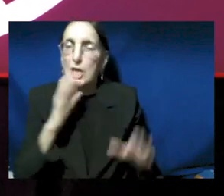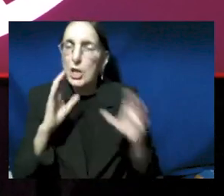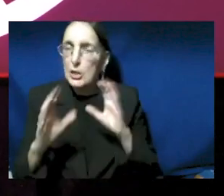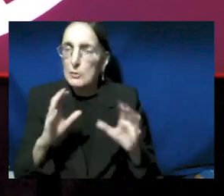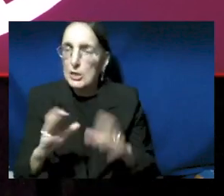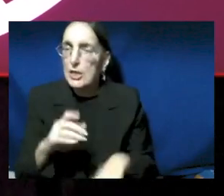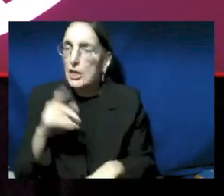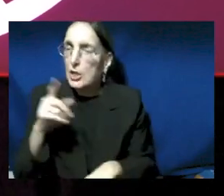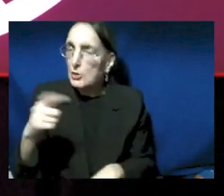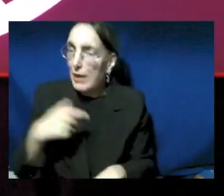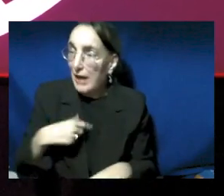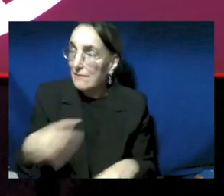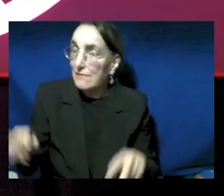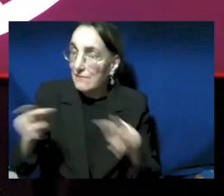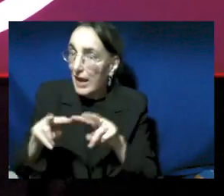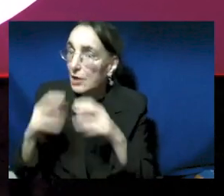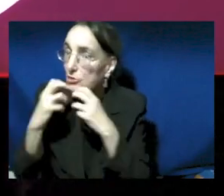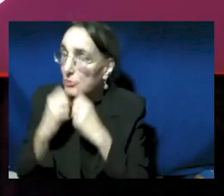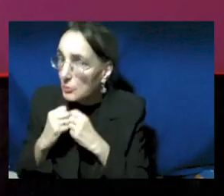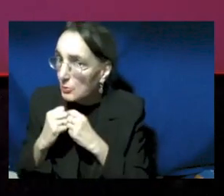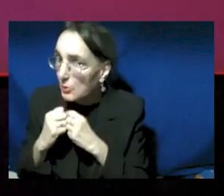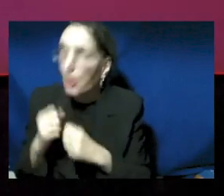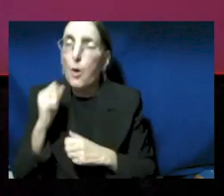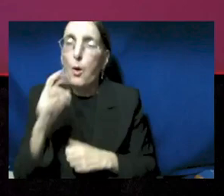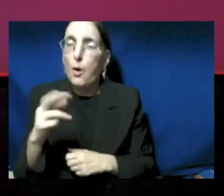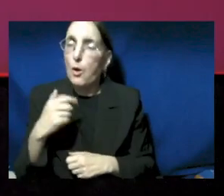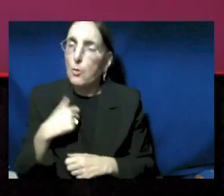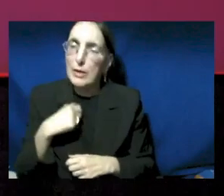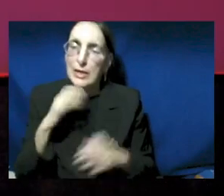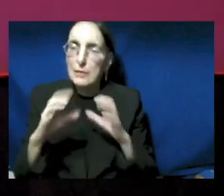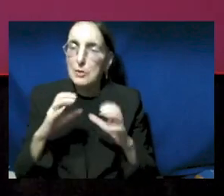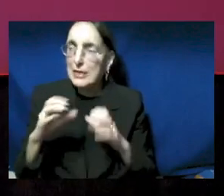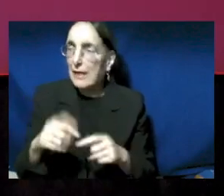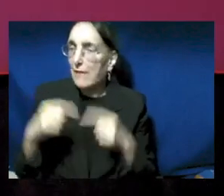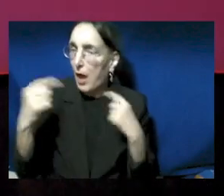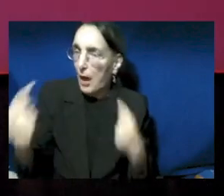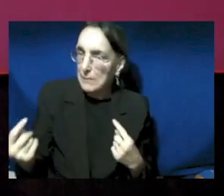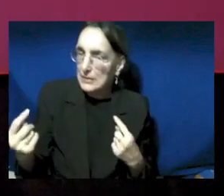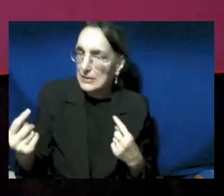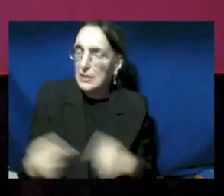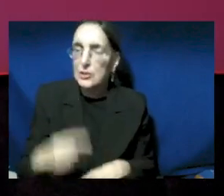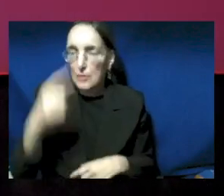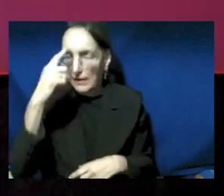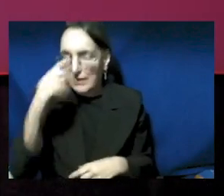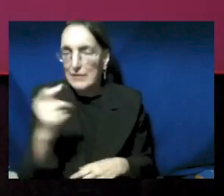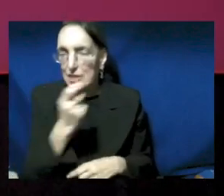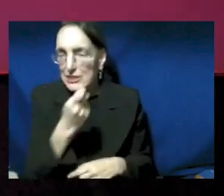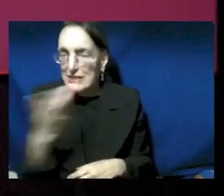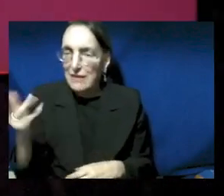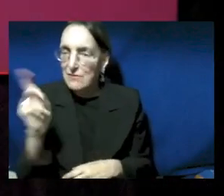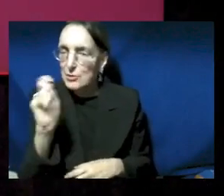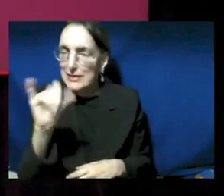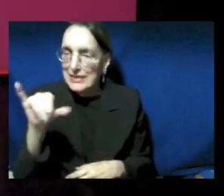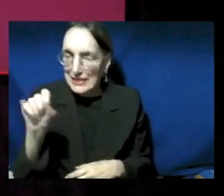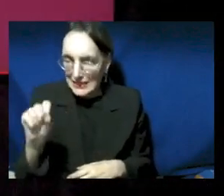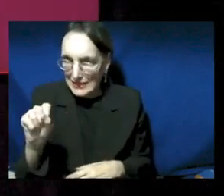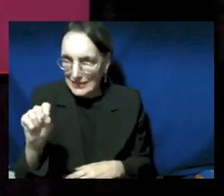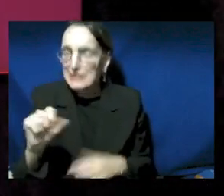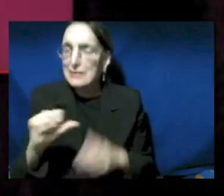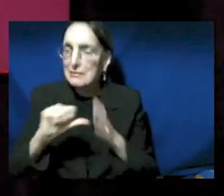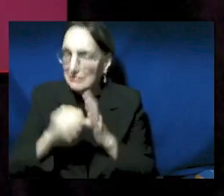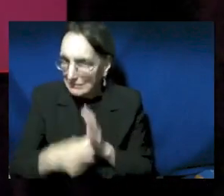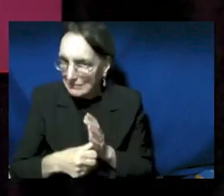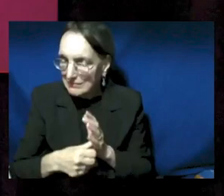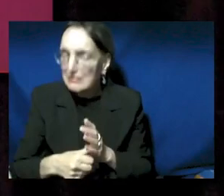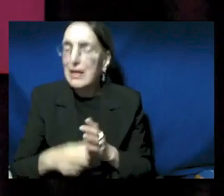have value, or are we communicating the opposite? And so I think there are a couple of keys that I want to just raise around that I